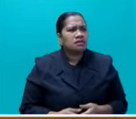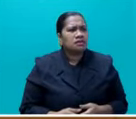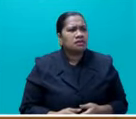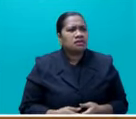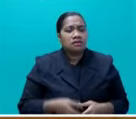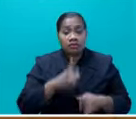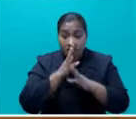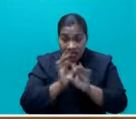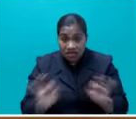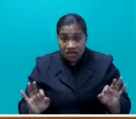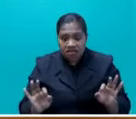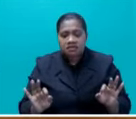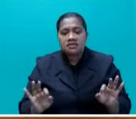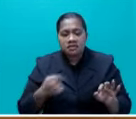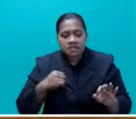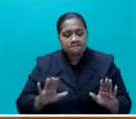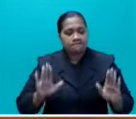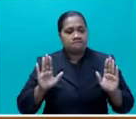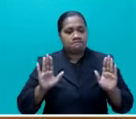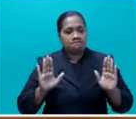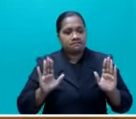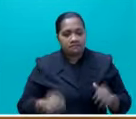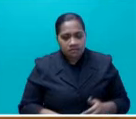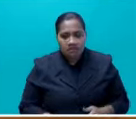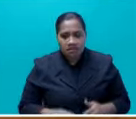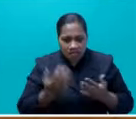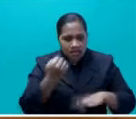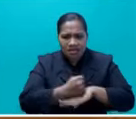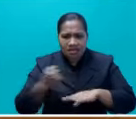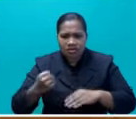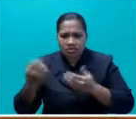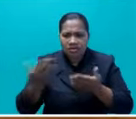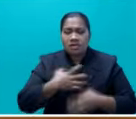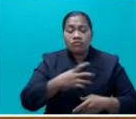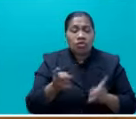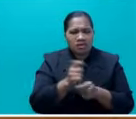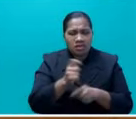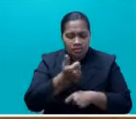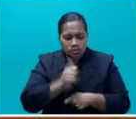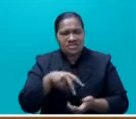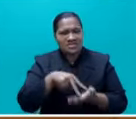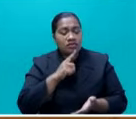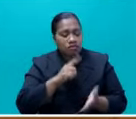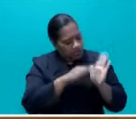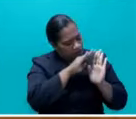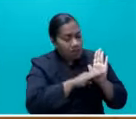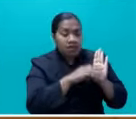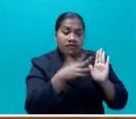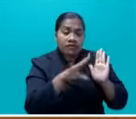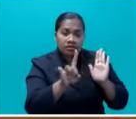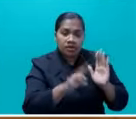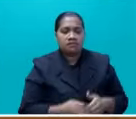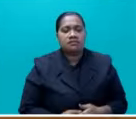my case. It is obvious that government will come back with more amendments using Standing Orders 51. Let me just finish,